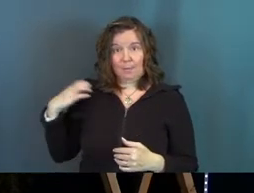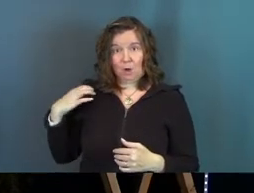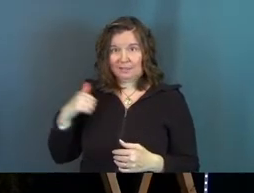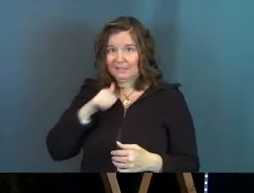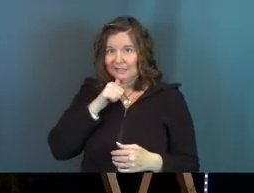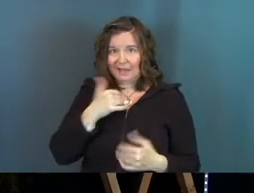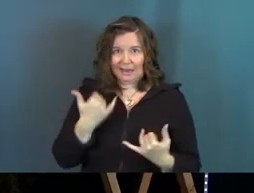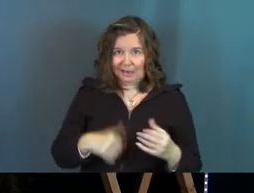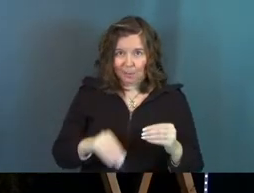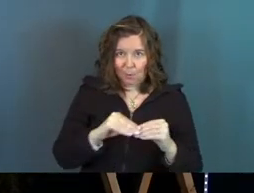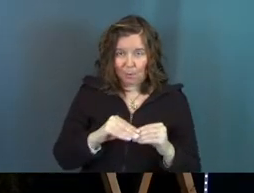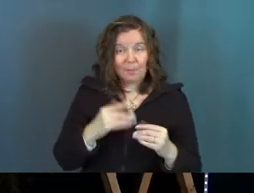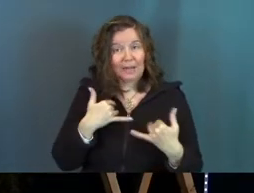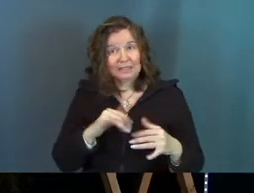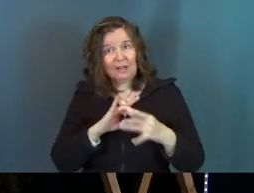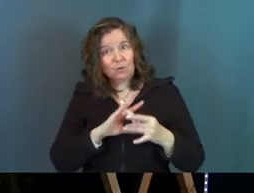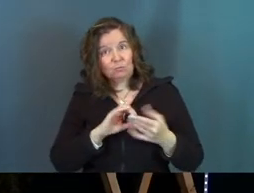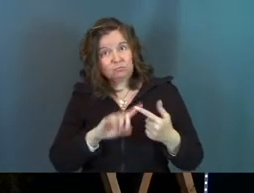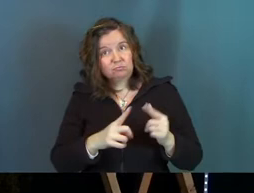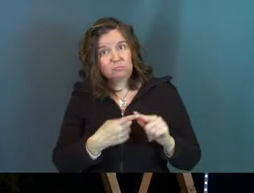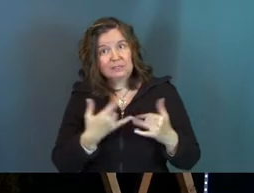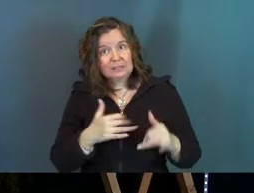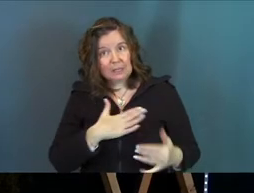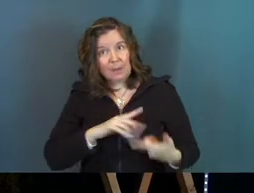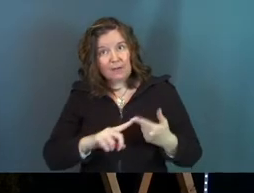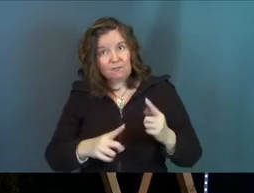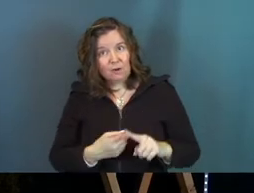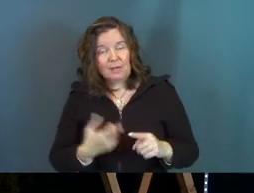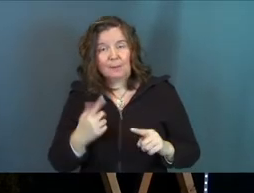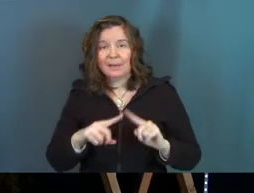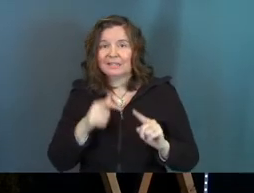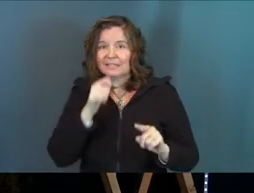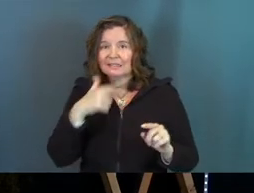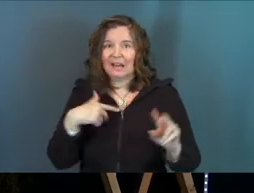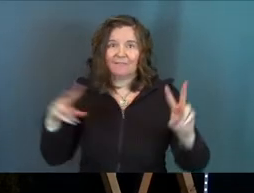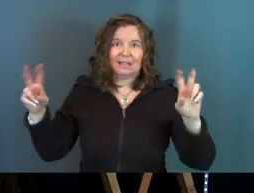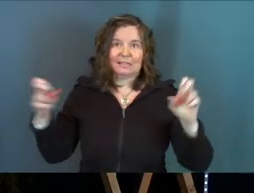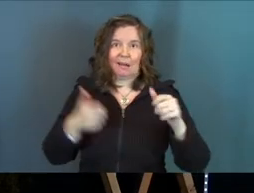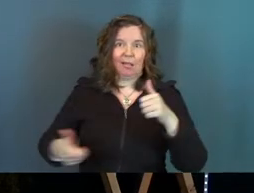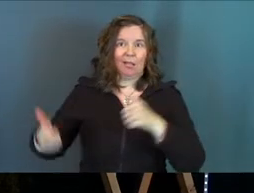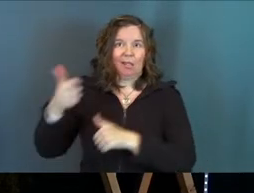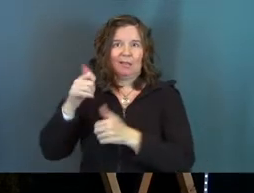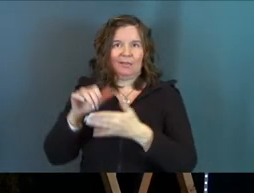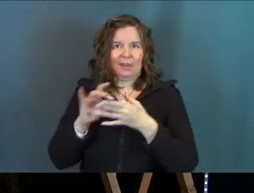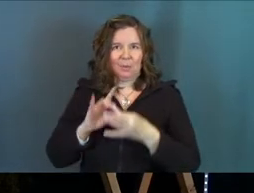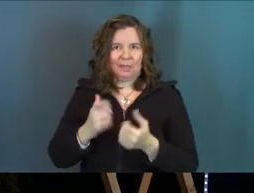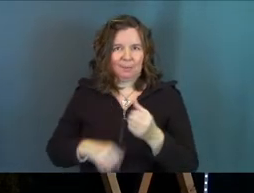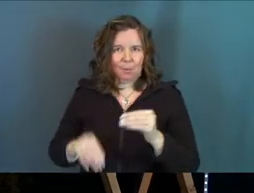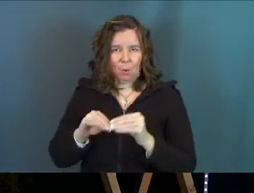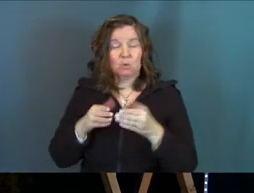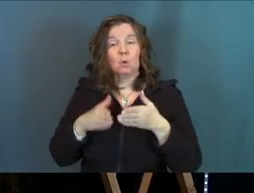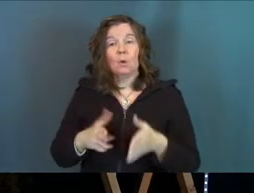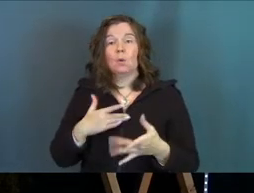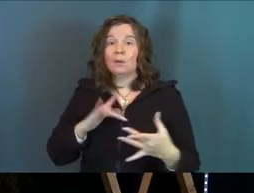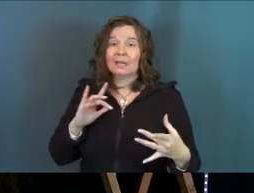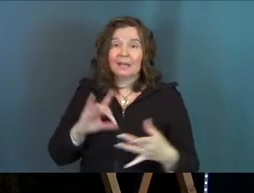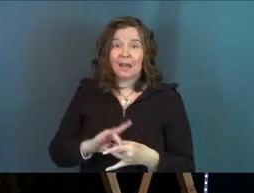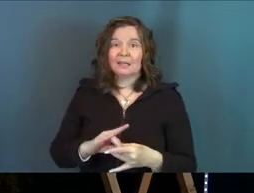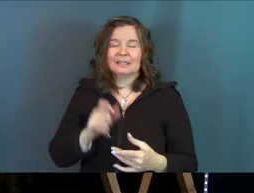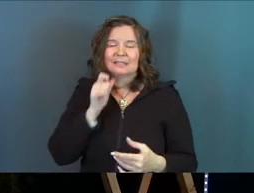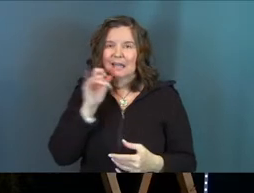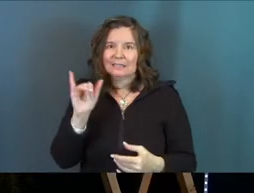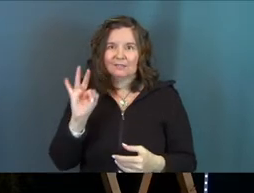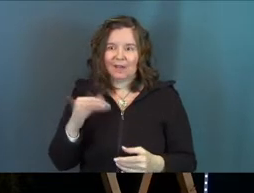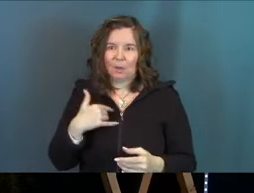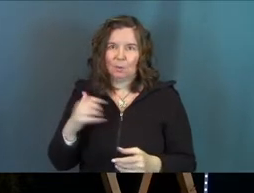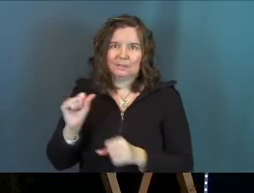He no longer is my boss. I still have a relationship with him though. He's still my friend. He just doesn't have that title in that relationship anymore. So the way we connect is not